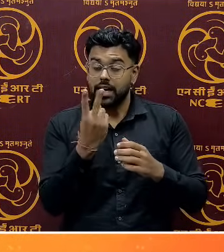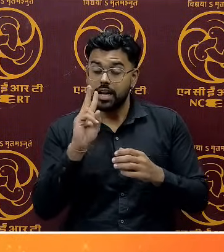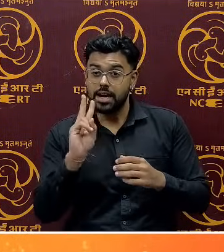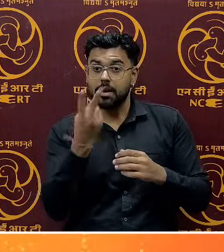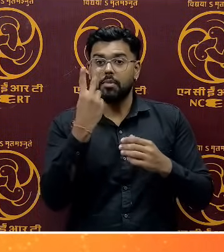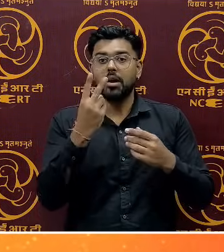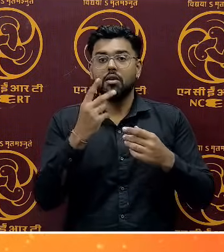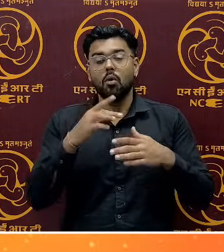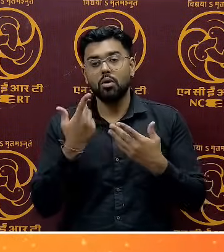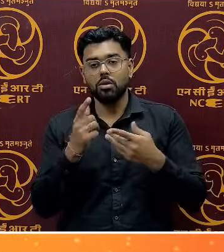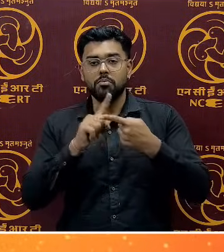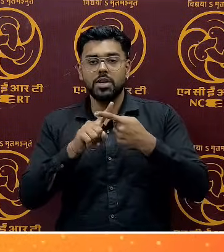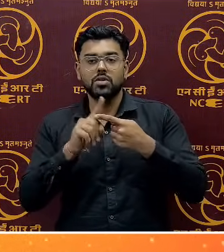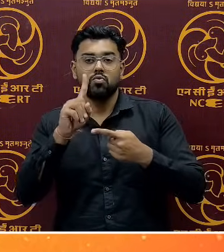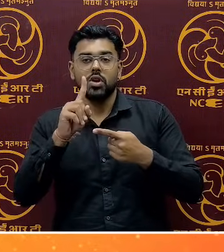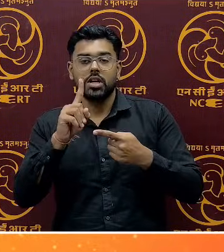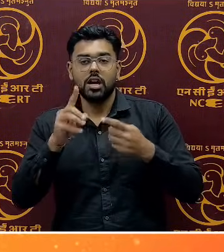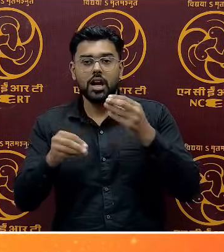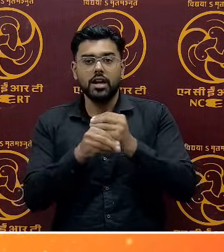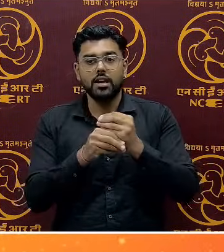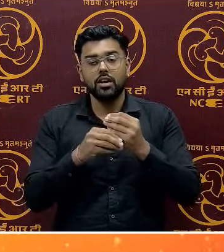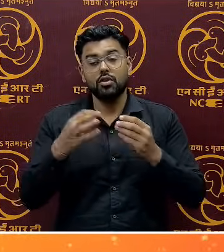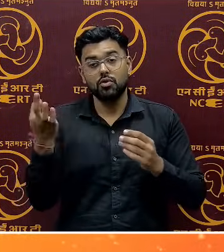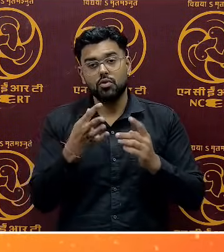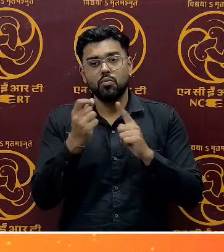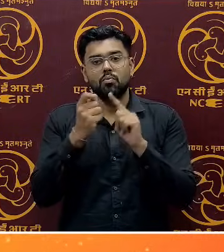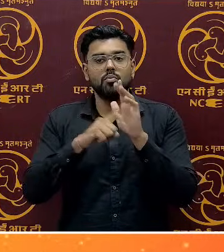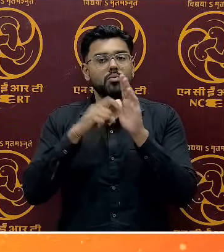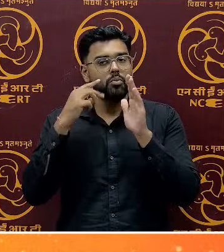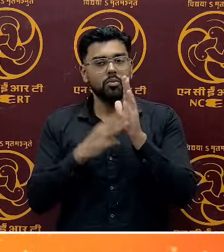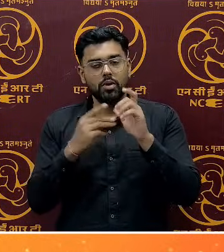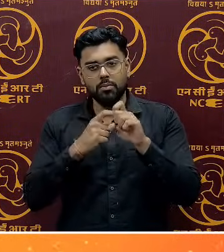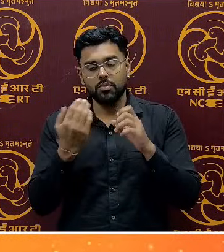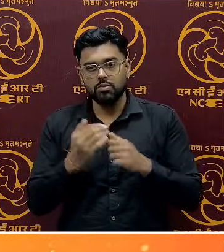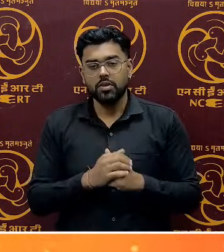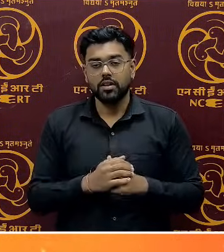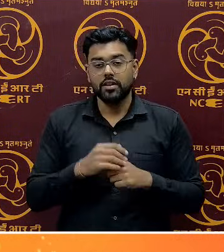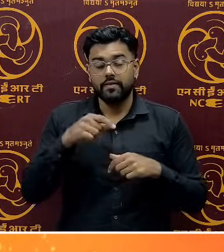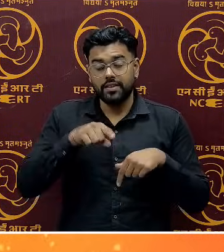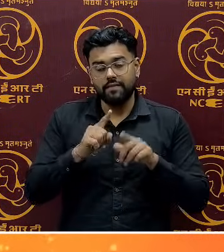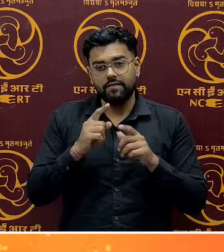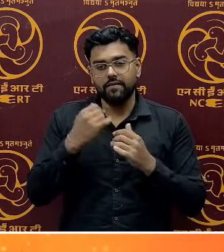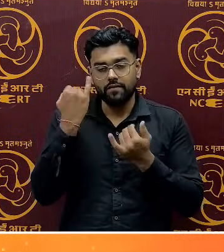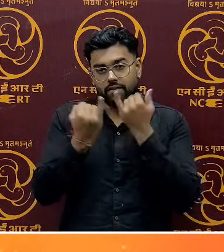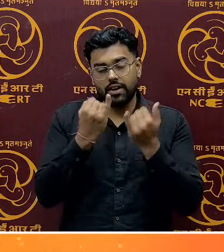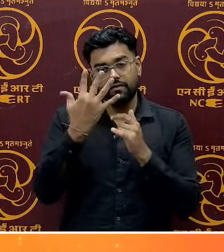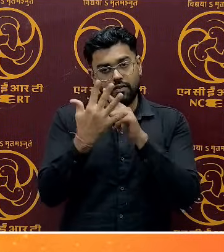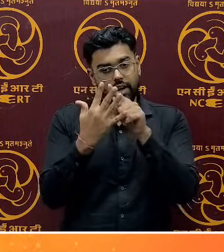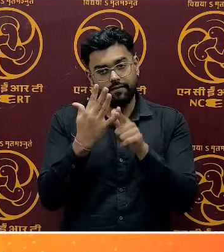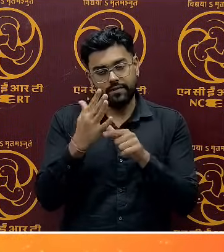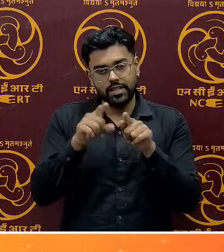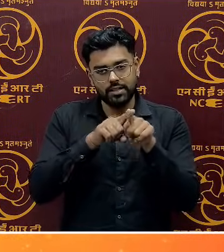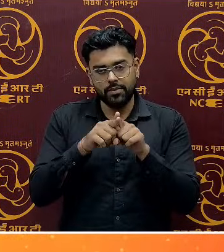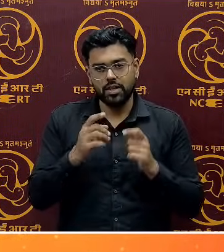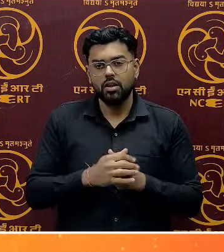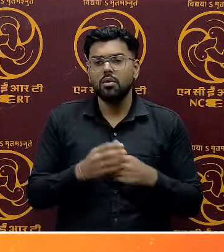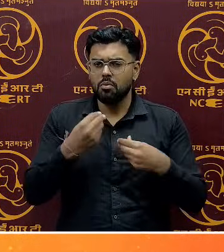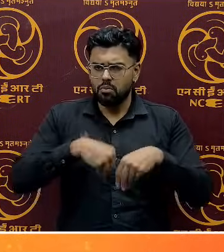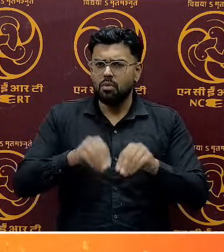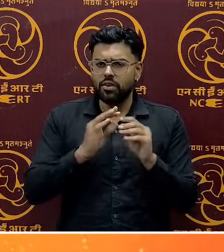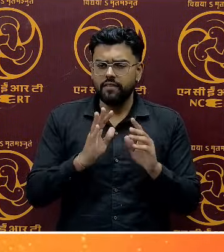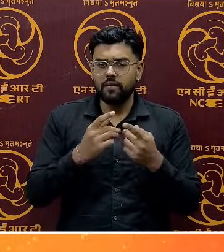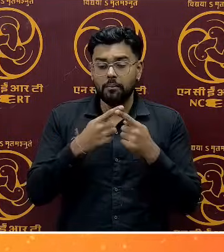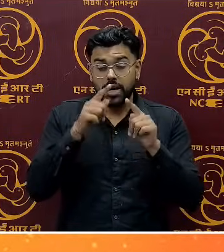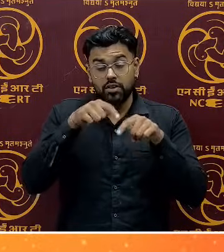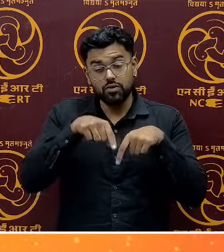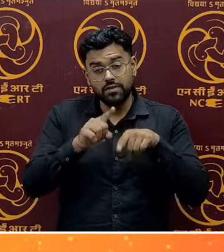1 gives another prime? Find at least 5 such examples. There are many more, of course, but 5